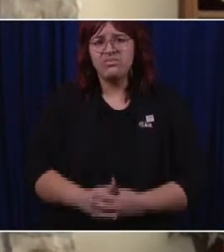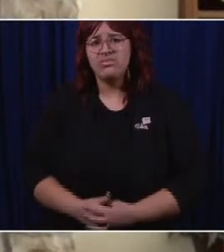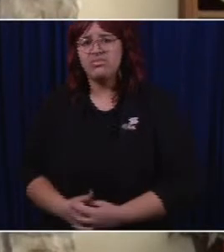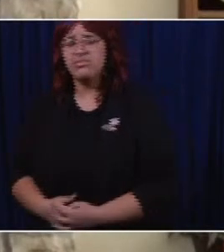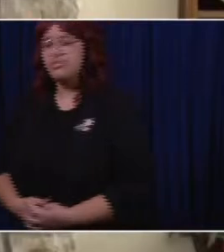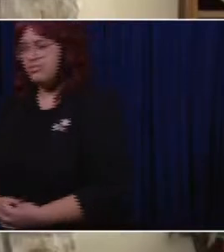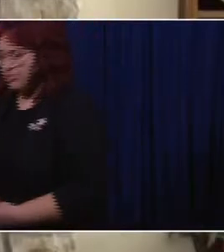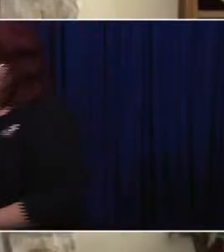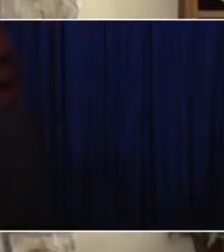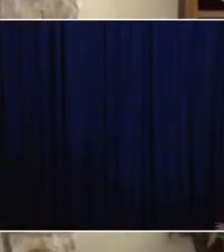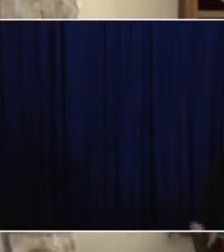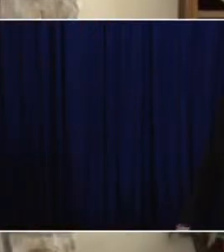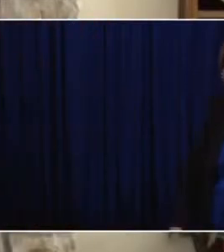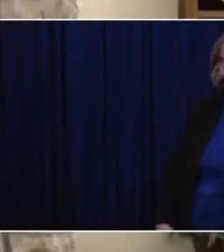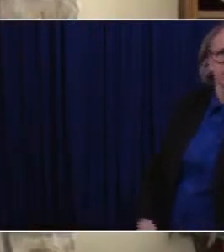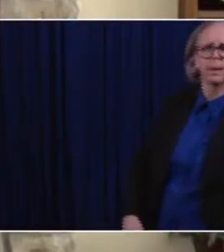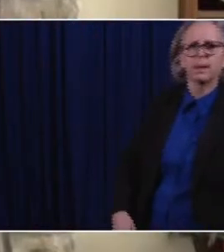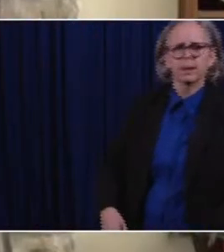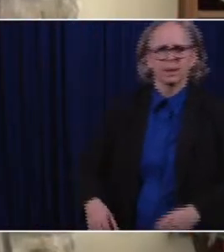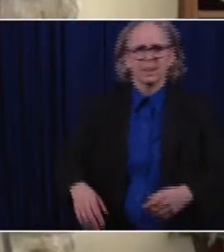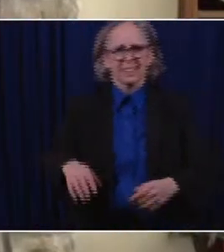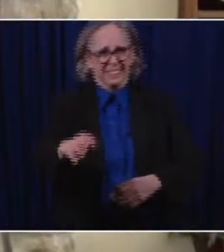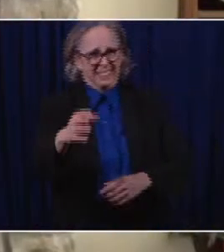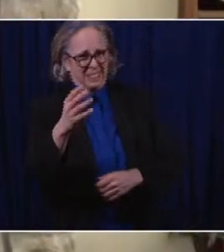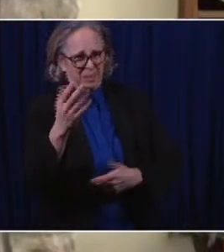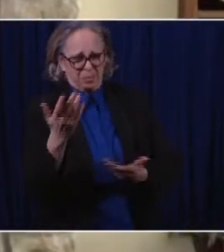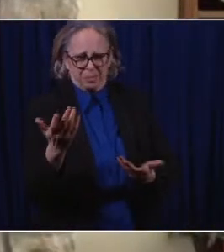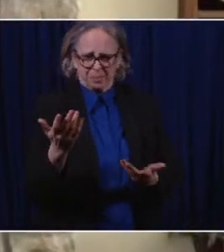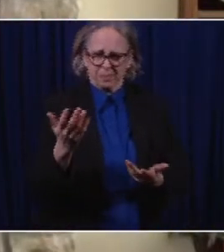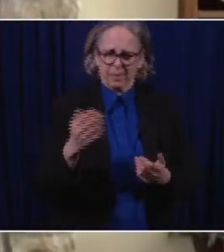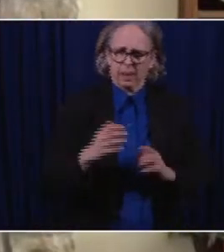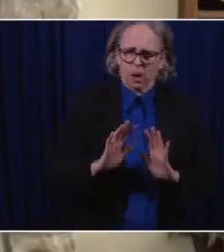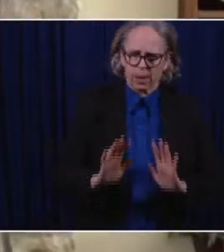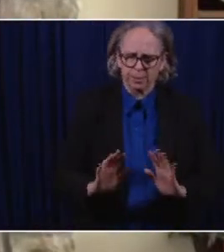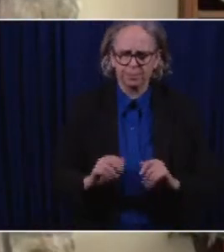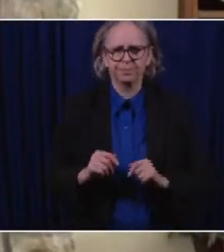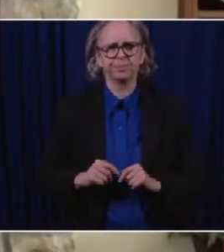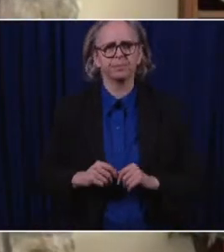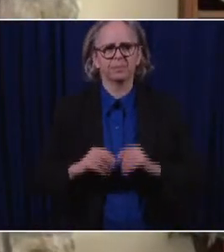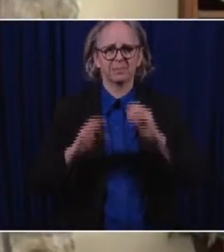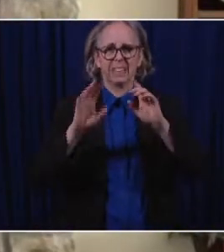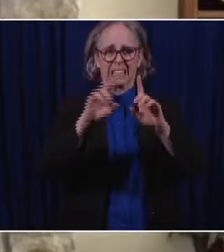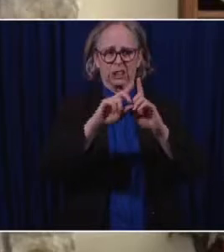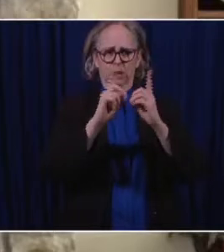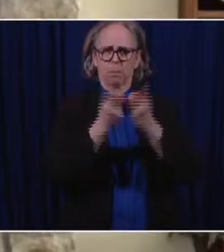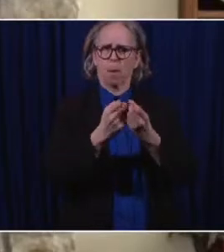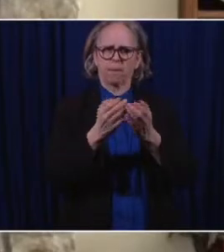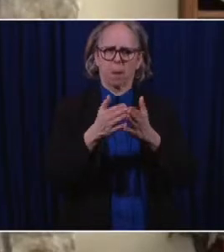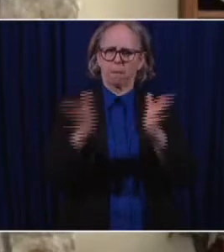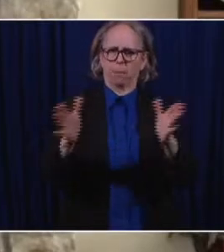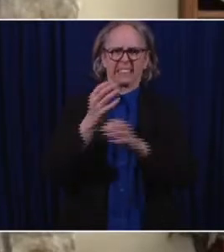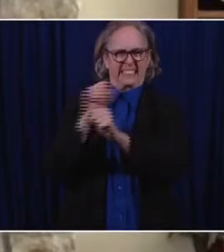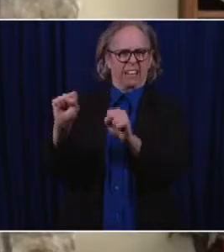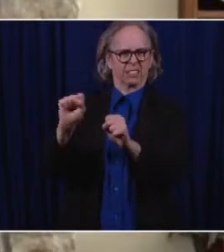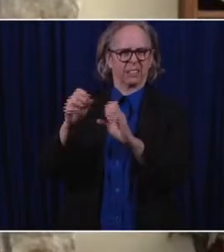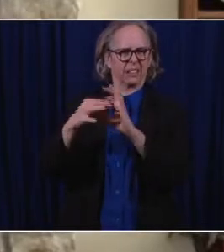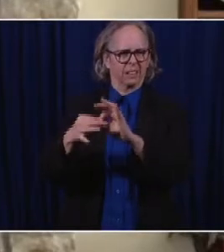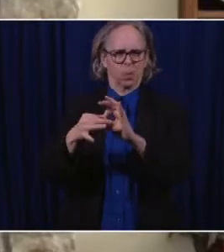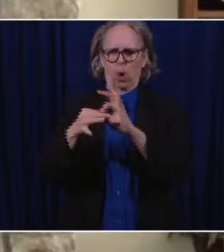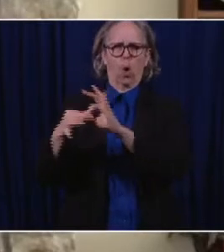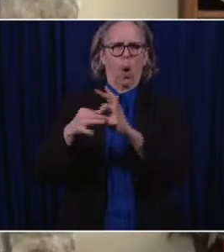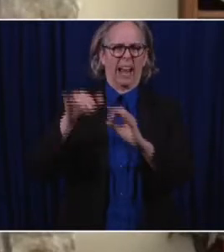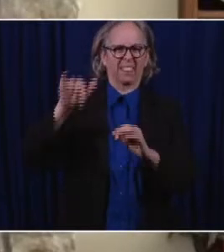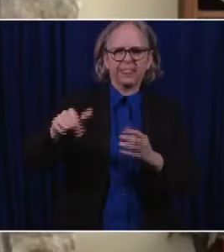It will be distributed through our Department of Public Safety. money,